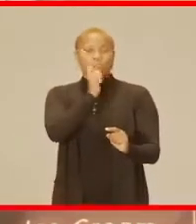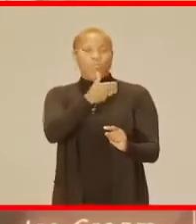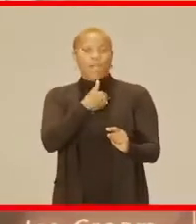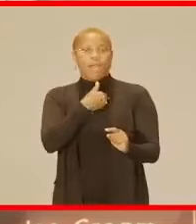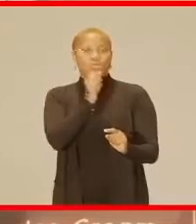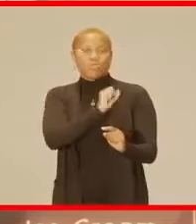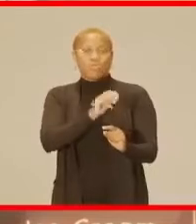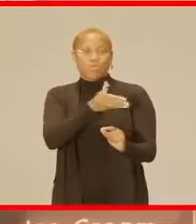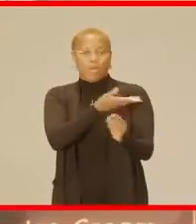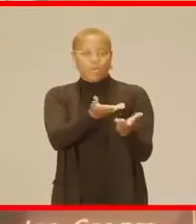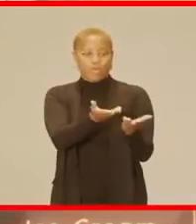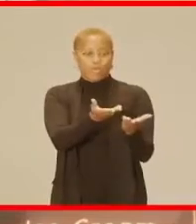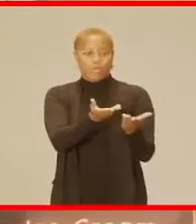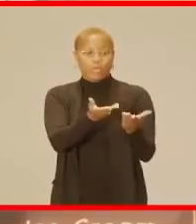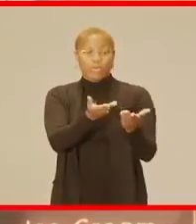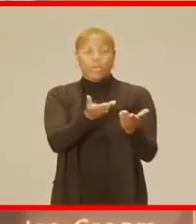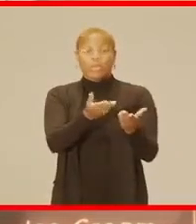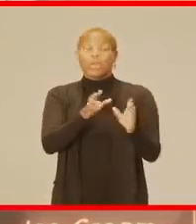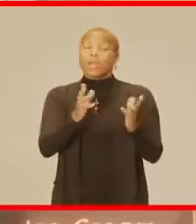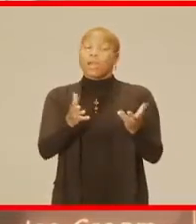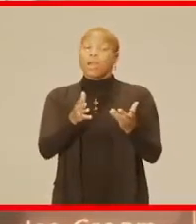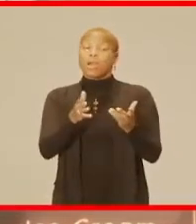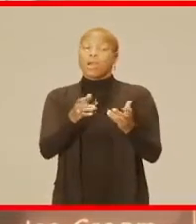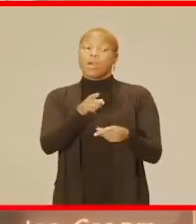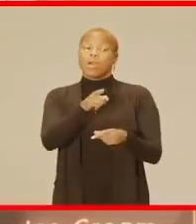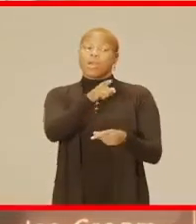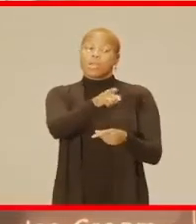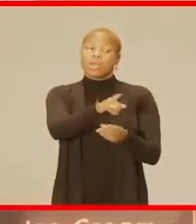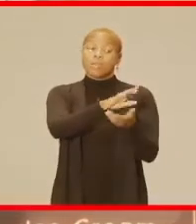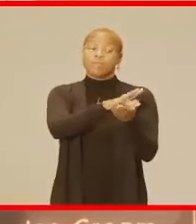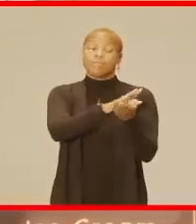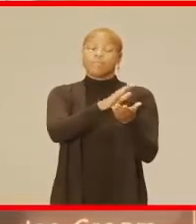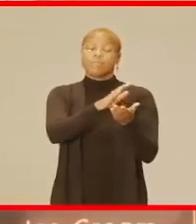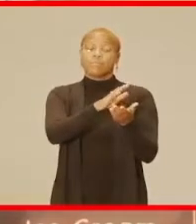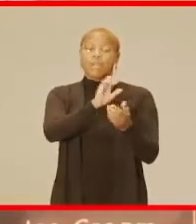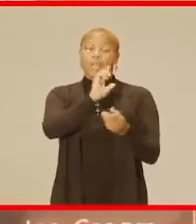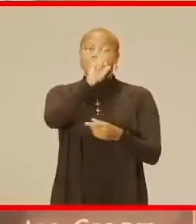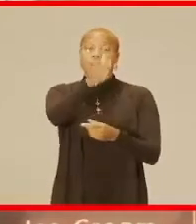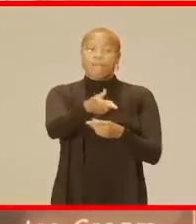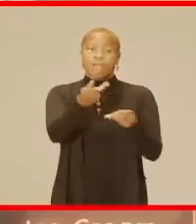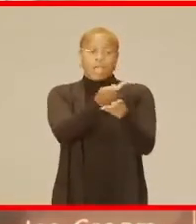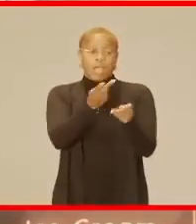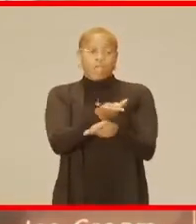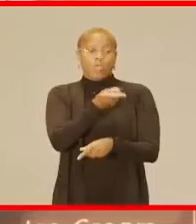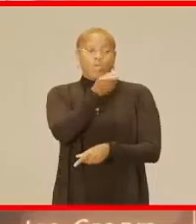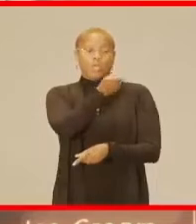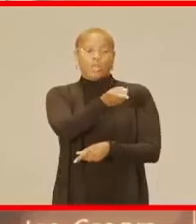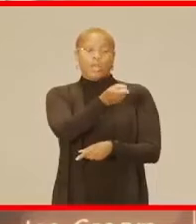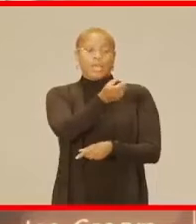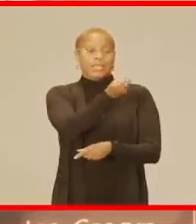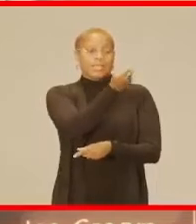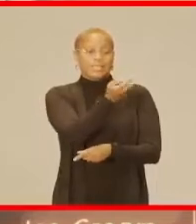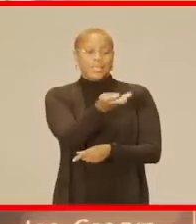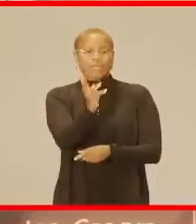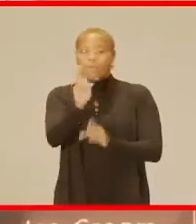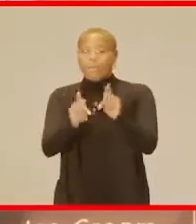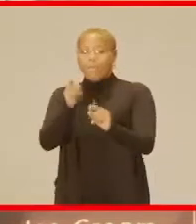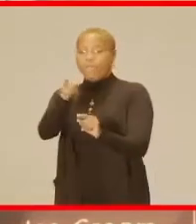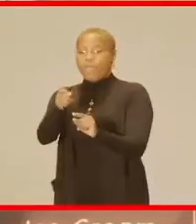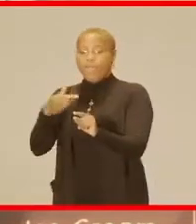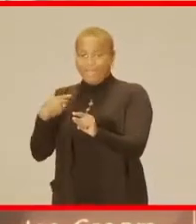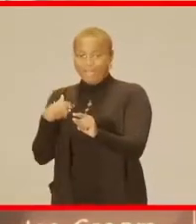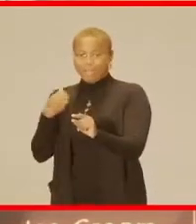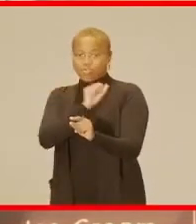superpowers. Now, interestingly enough, he slowly finds out that several of those people with